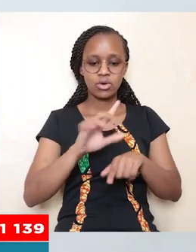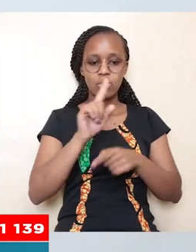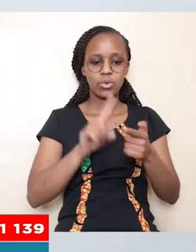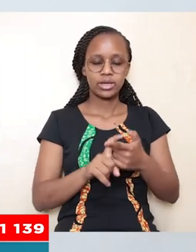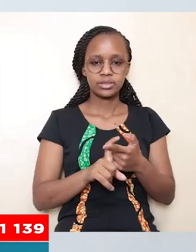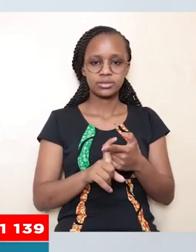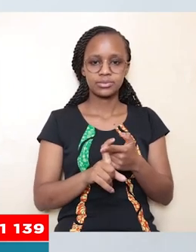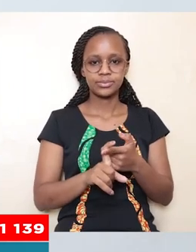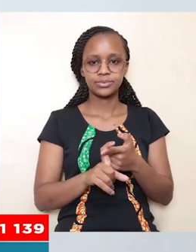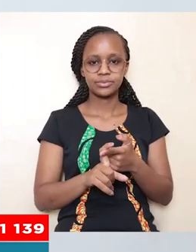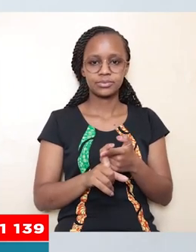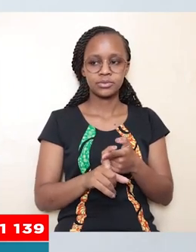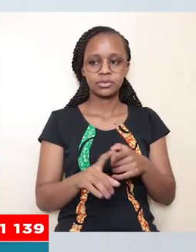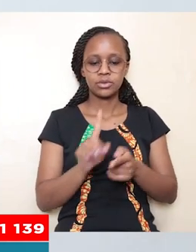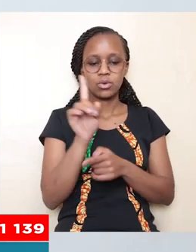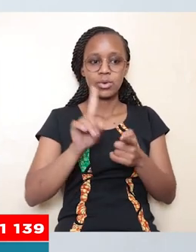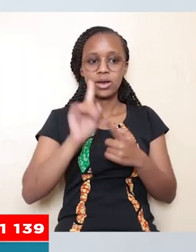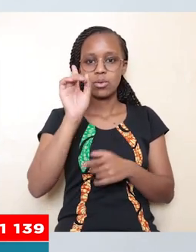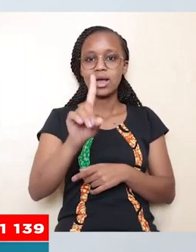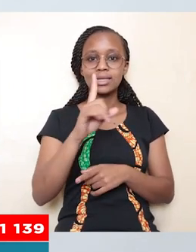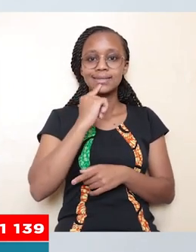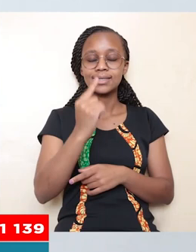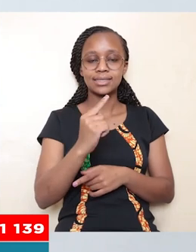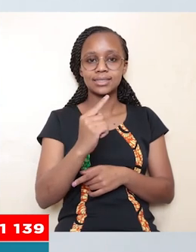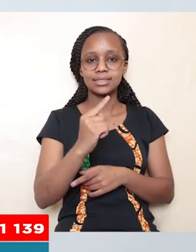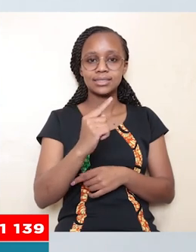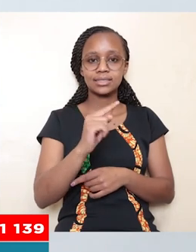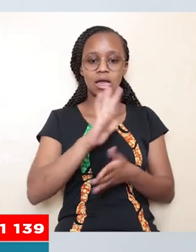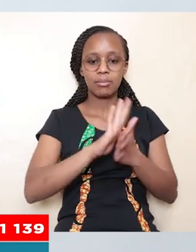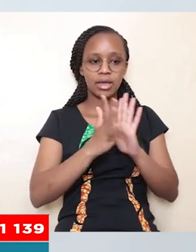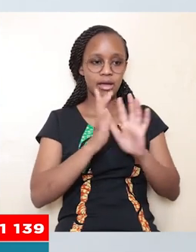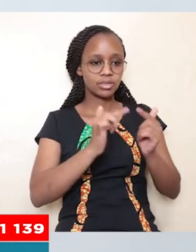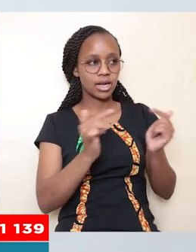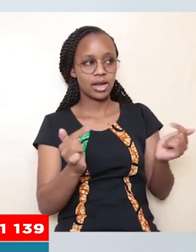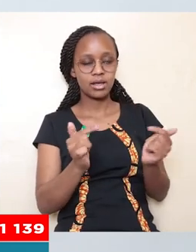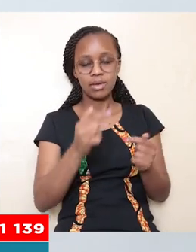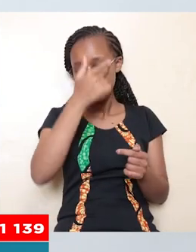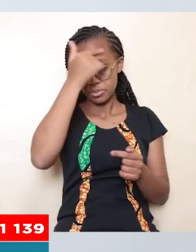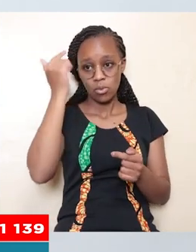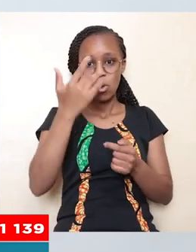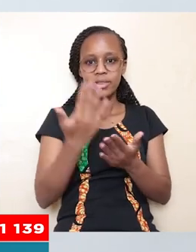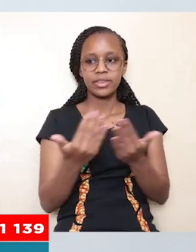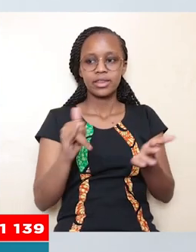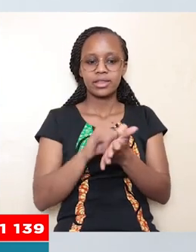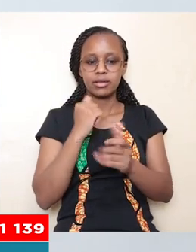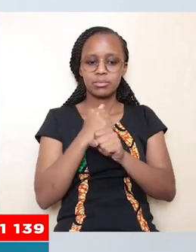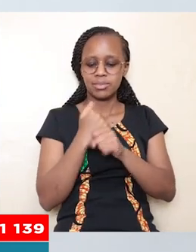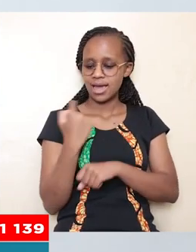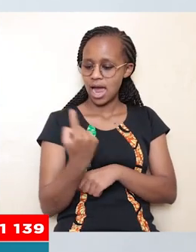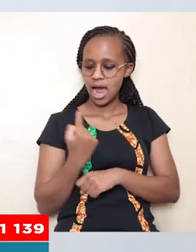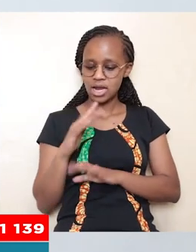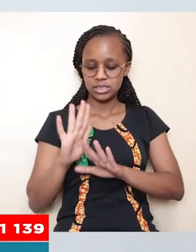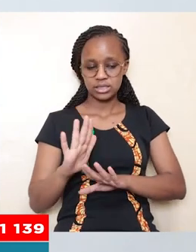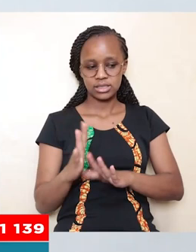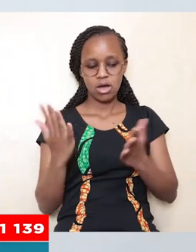when, especially when one is taken as an enemy. Because one of the things that brings that loneliness